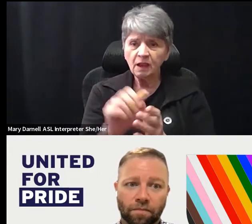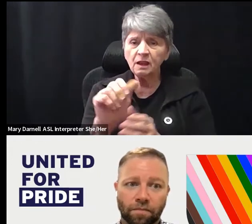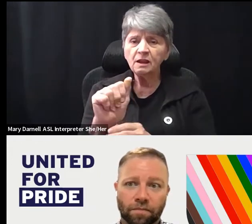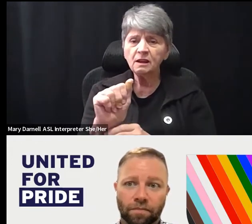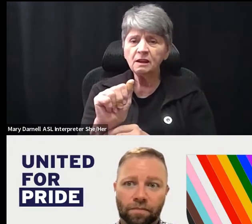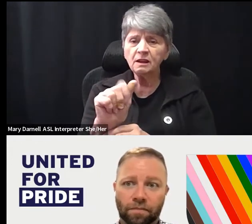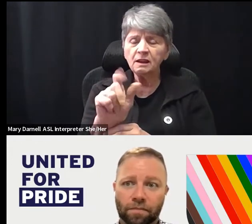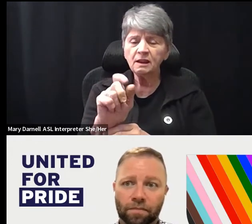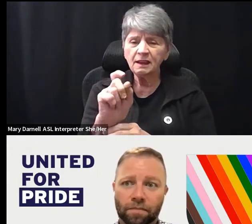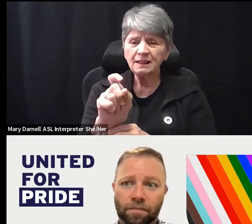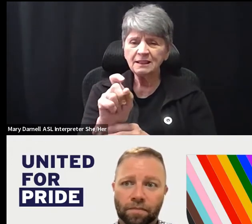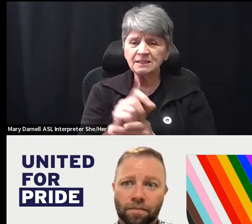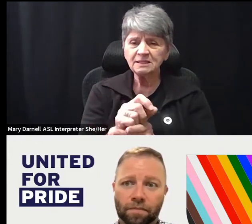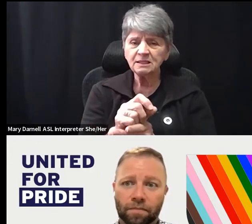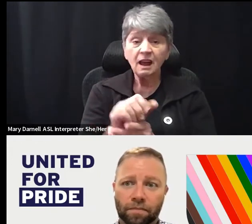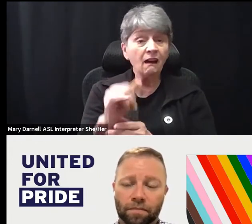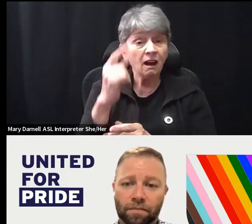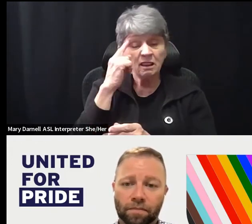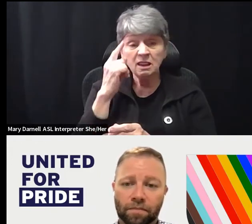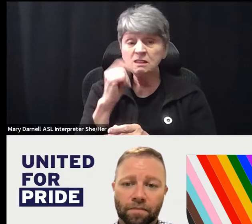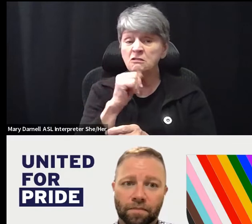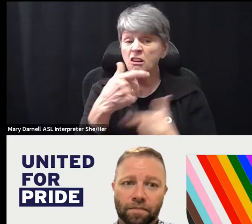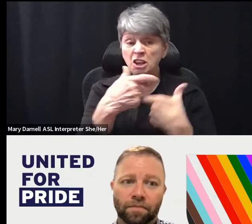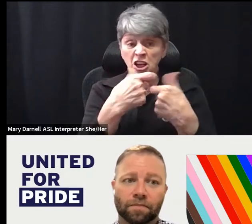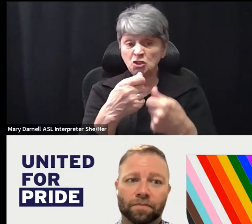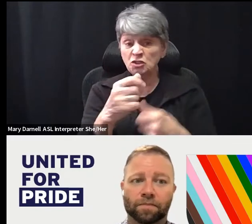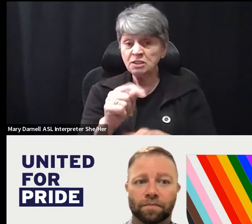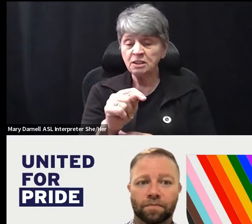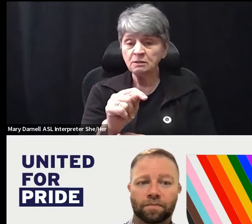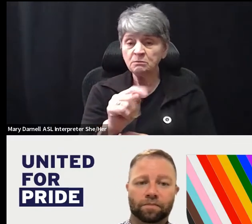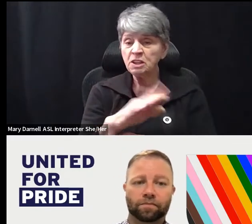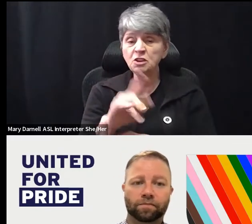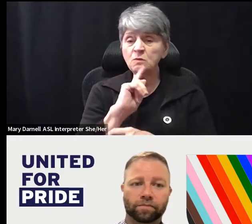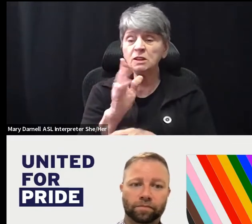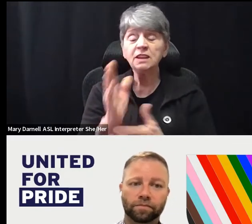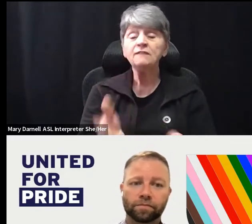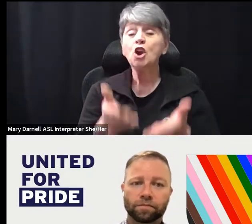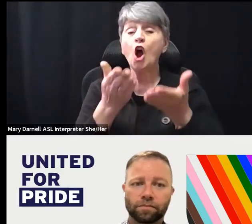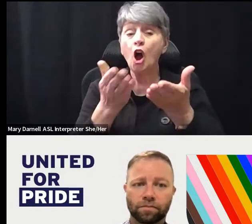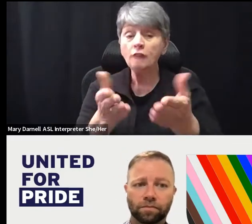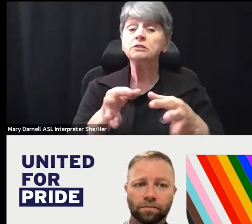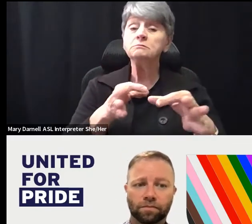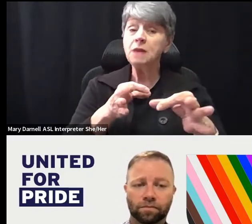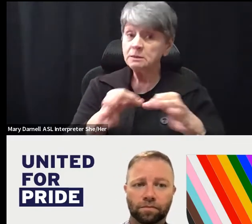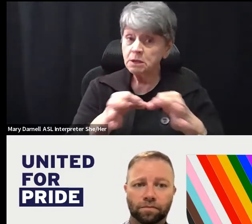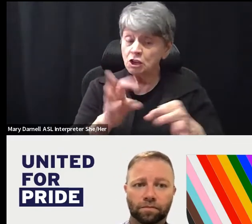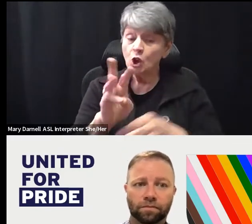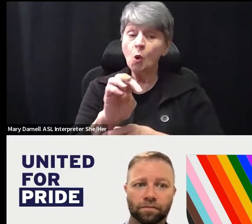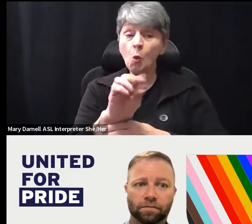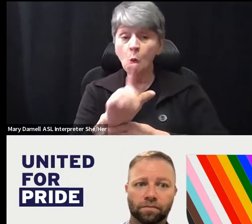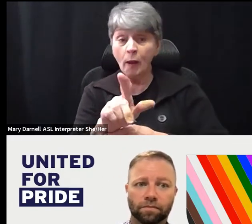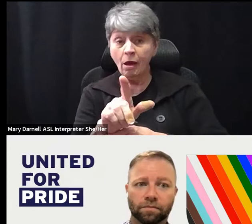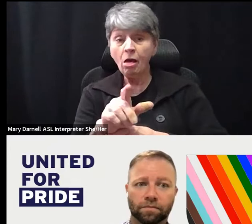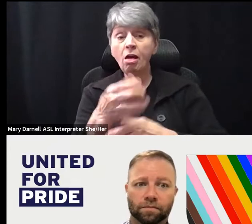read it a few more times, but I feel like they just ignore it. They're not interested in it. They don't really give a justification of, well, the Establishment Clause means this and the